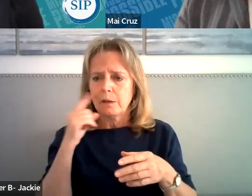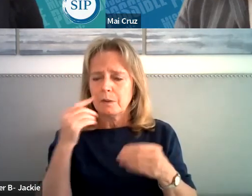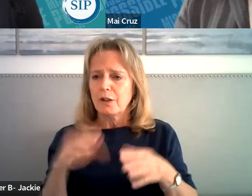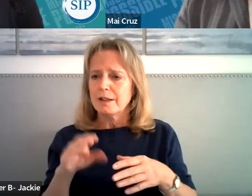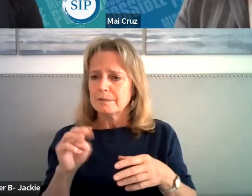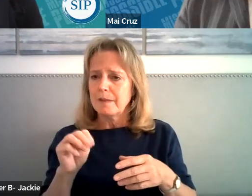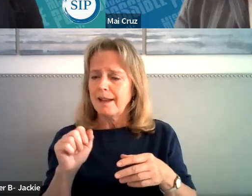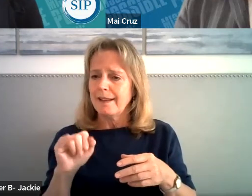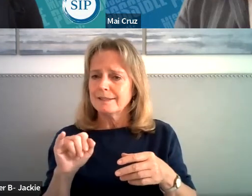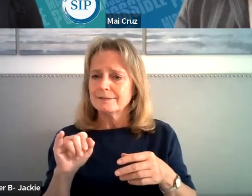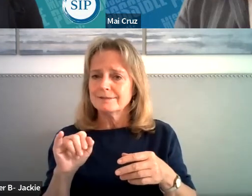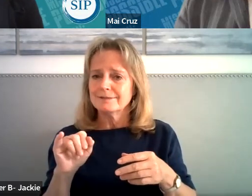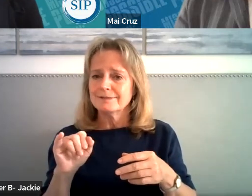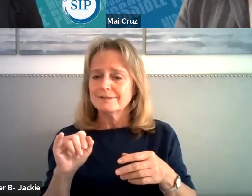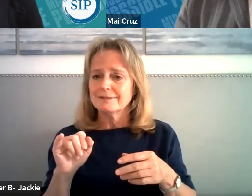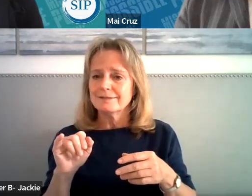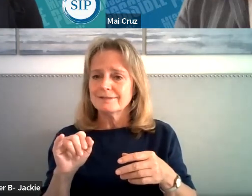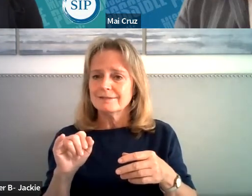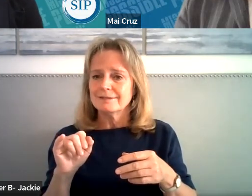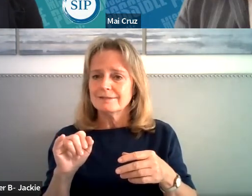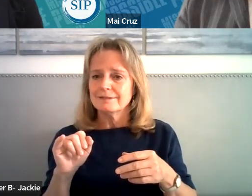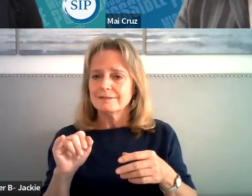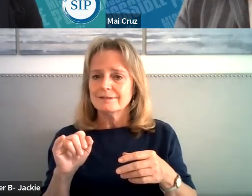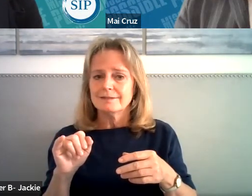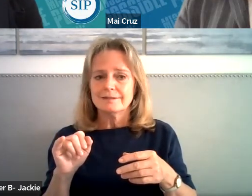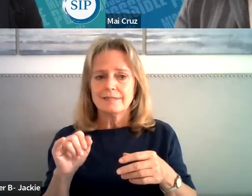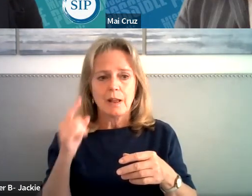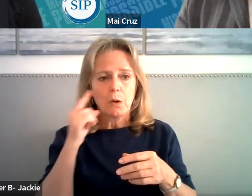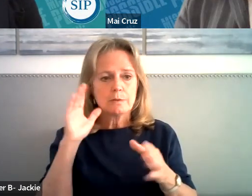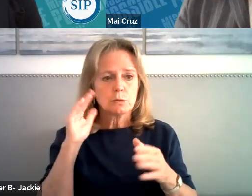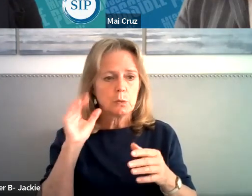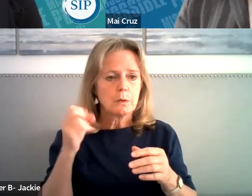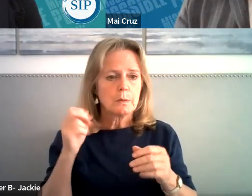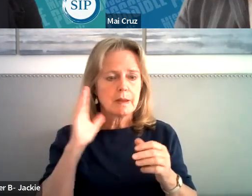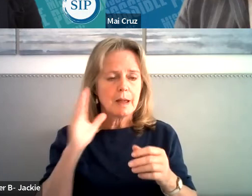mine. All right. I'm hoping that she'll be able to